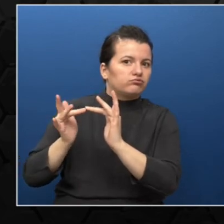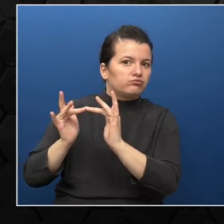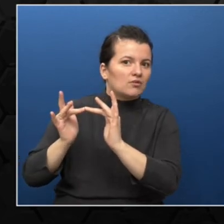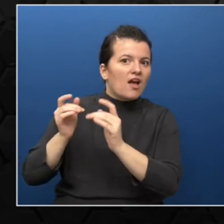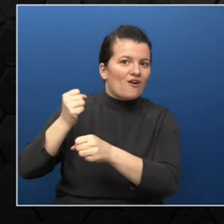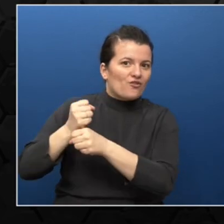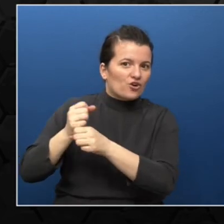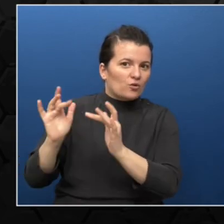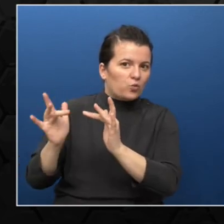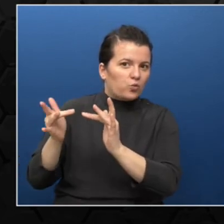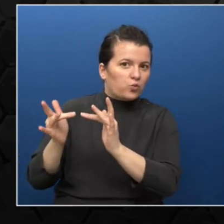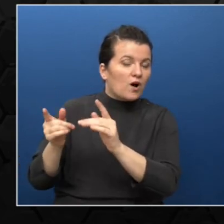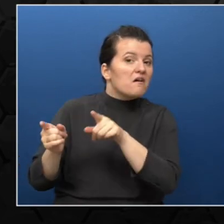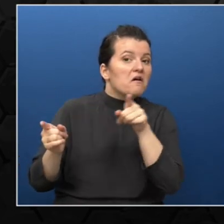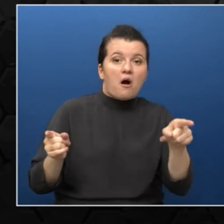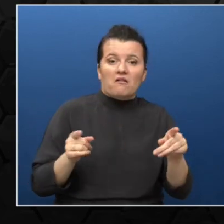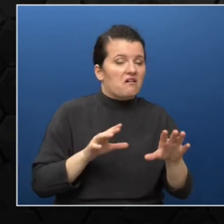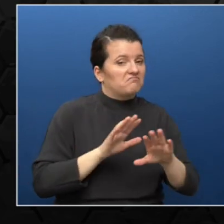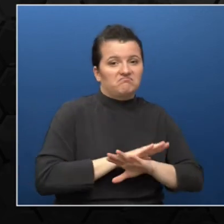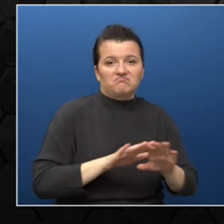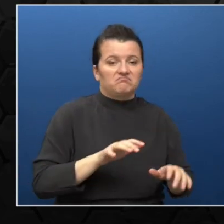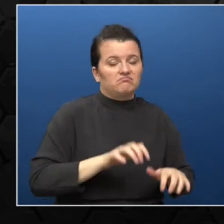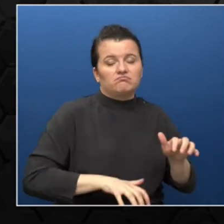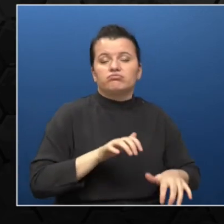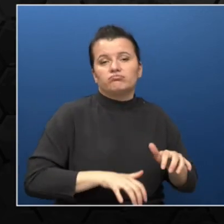be one difference to point out.